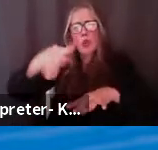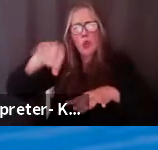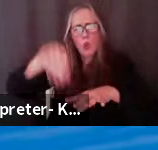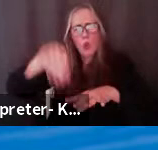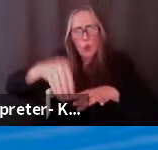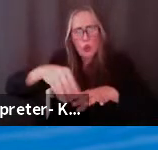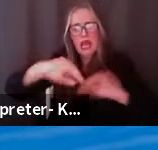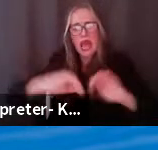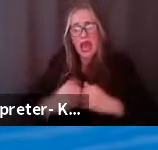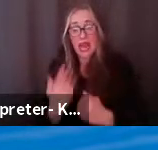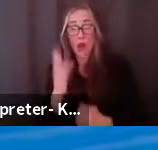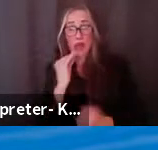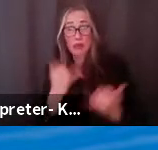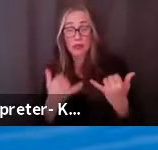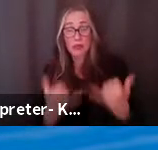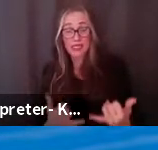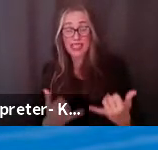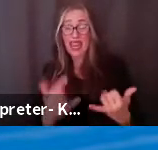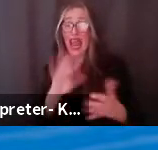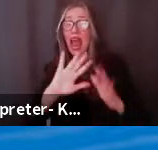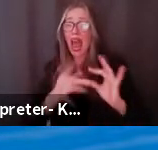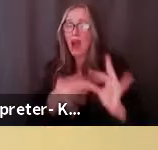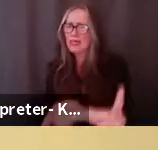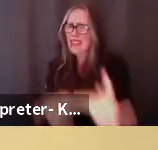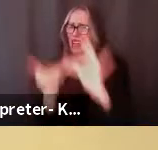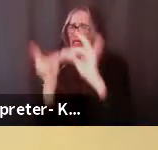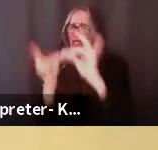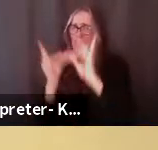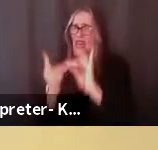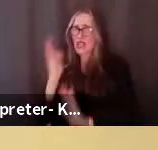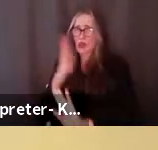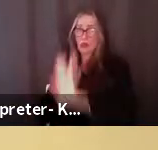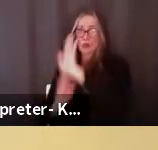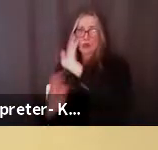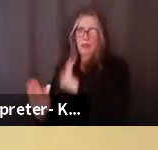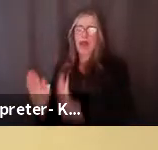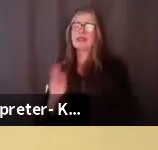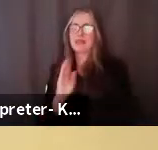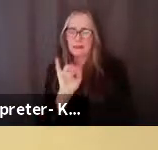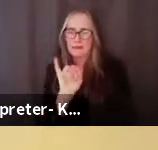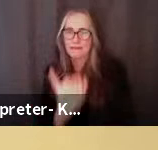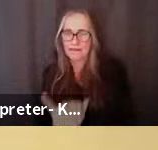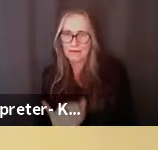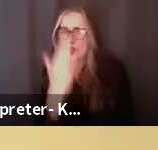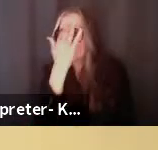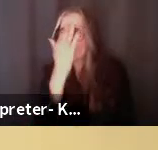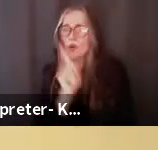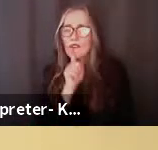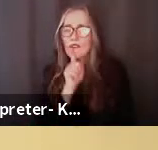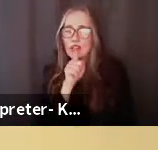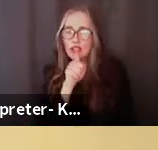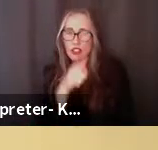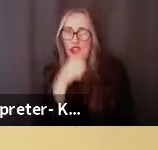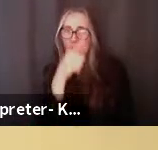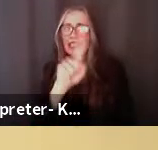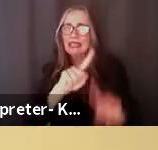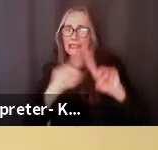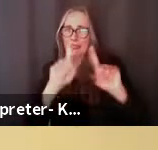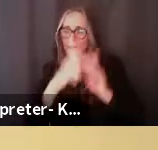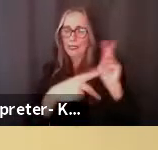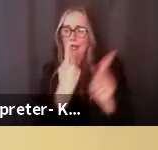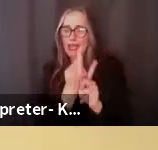experience today tied to the past it is no secret that various forms of